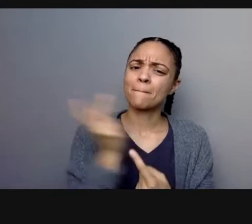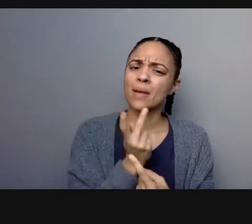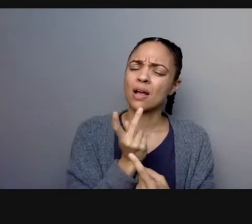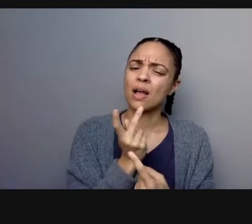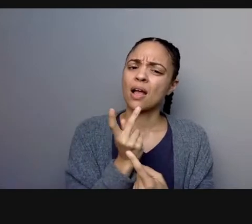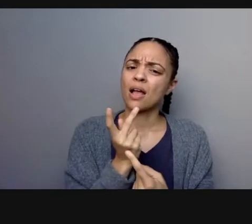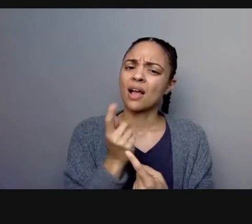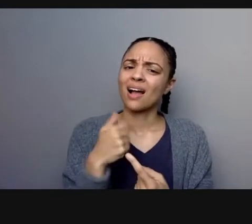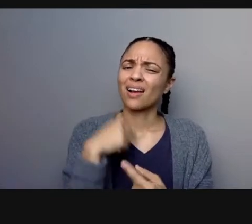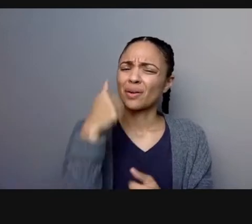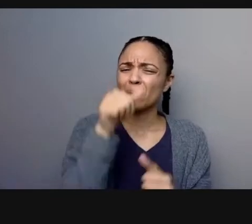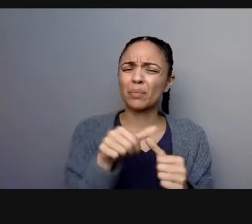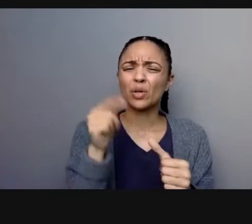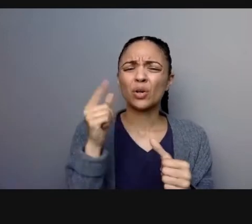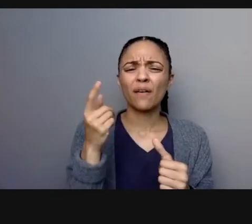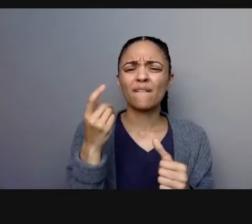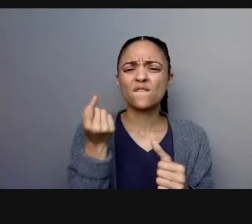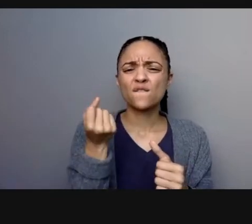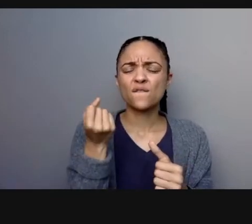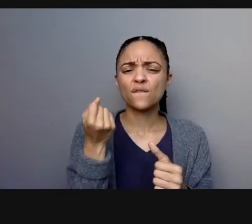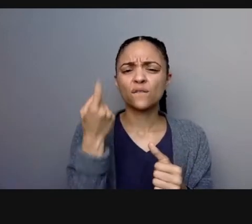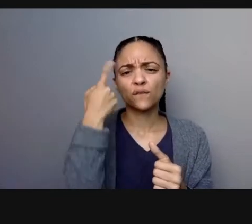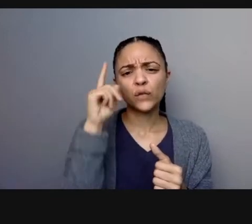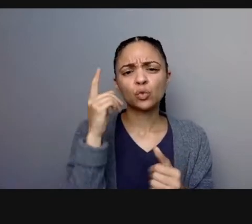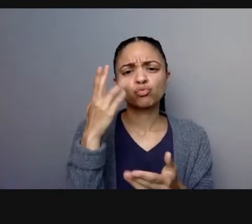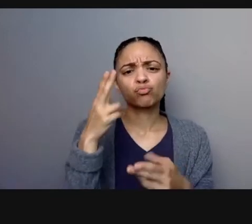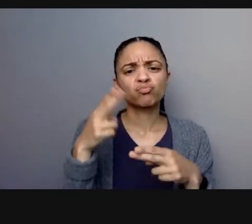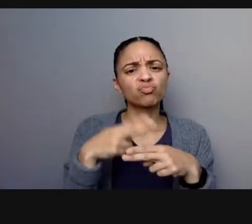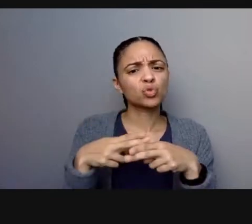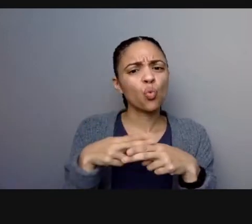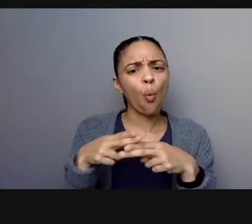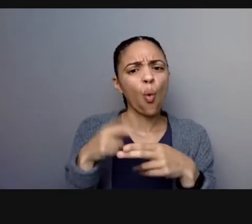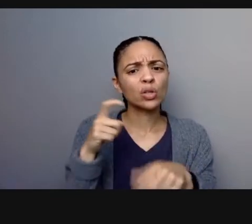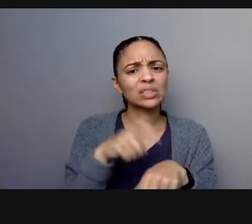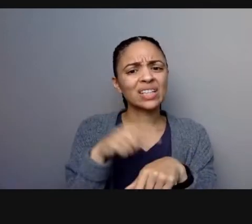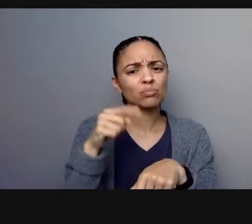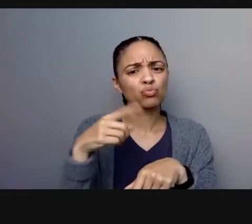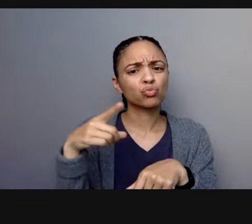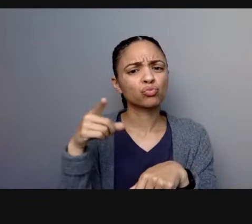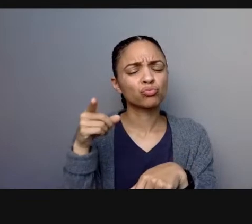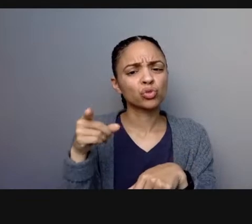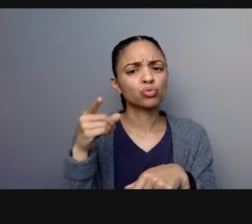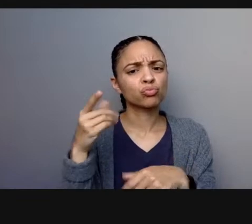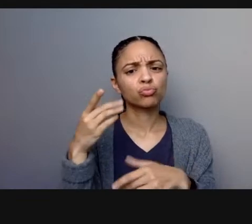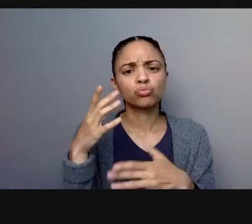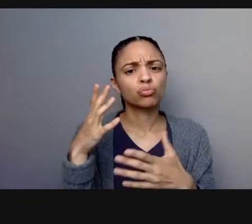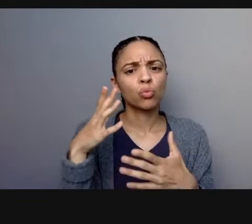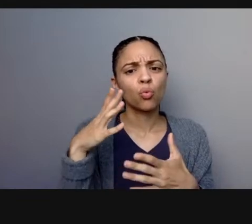Me? Yeah. Yeah. I mean, you know what it was, man?